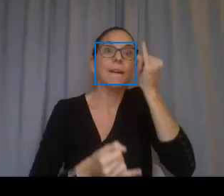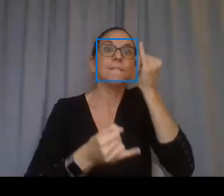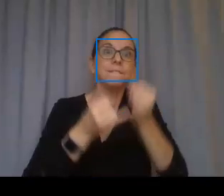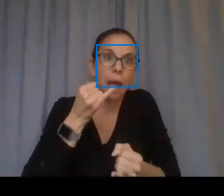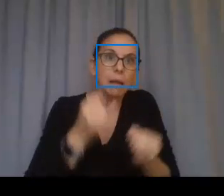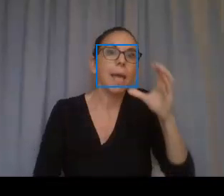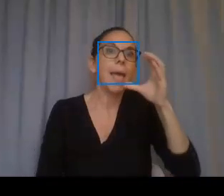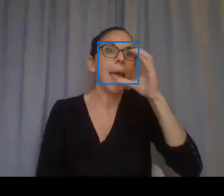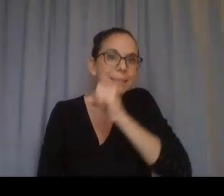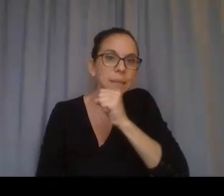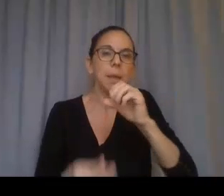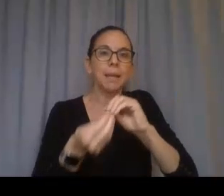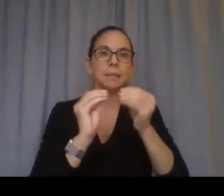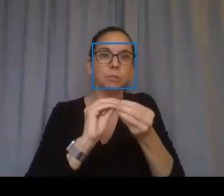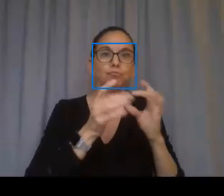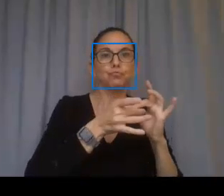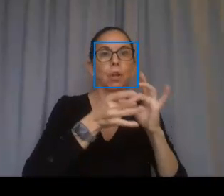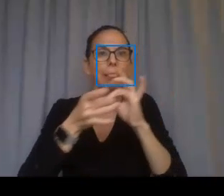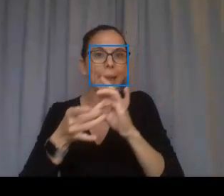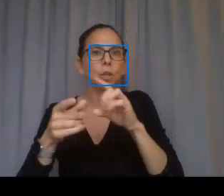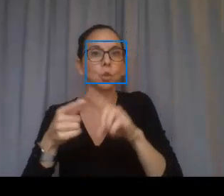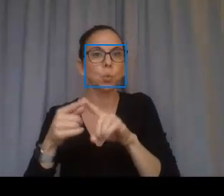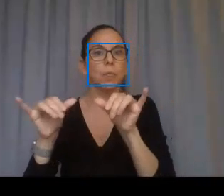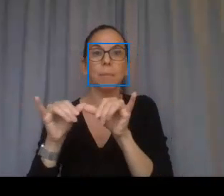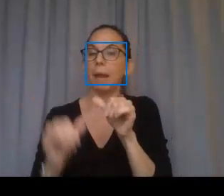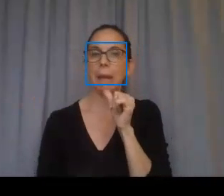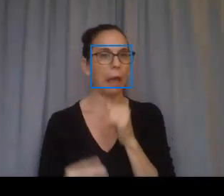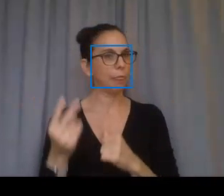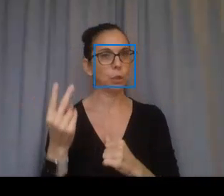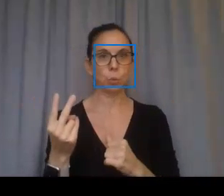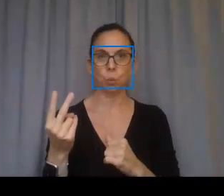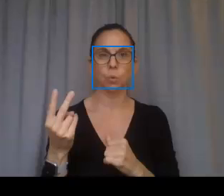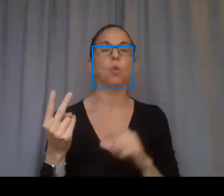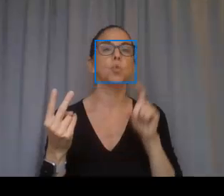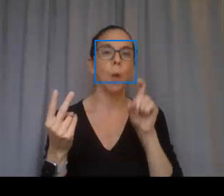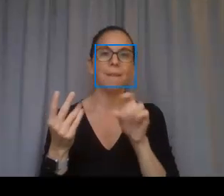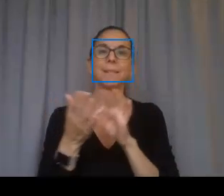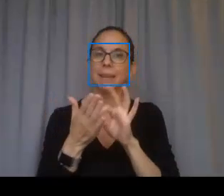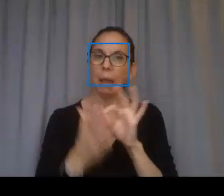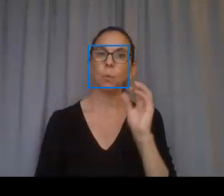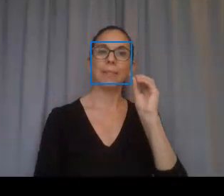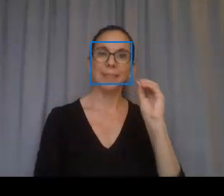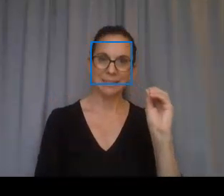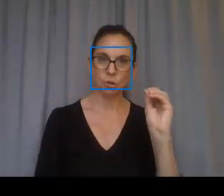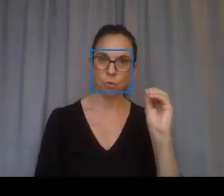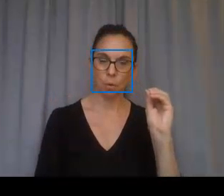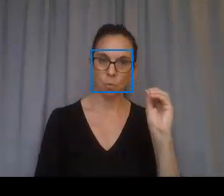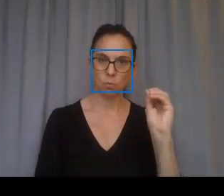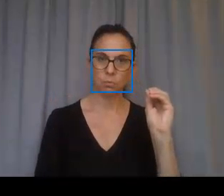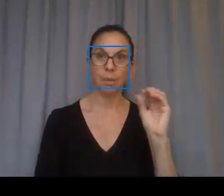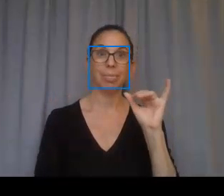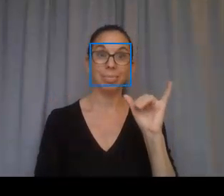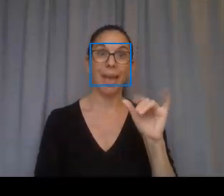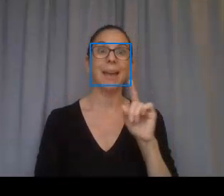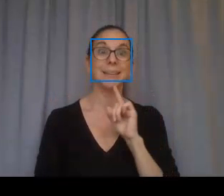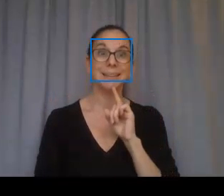estimated digit part of that measurement, not the 2. And so we take it out to that 0.0 to say that that is